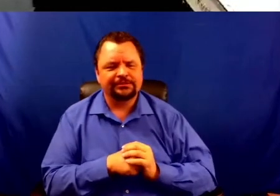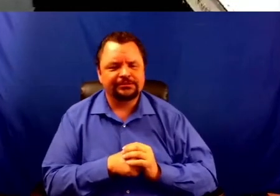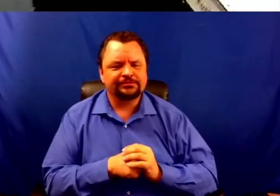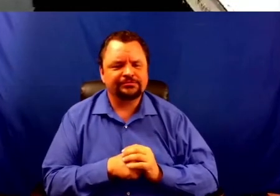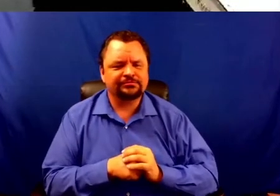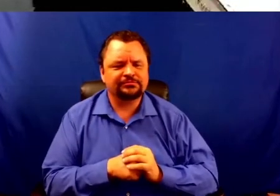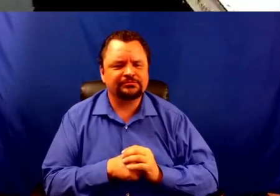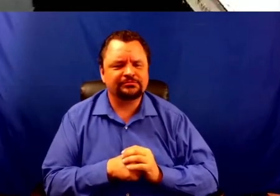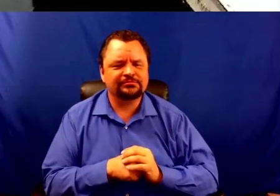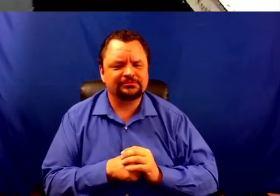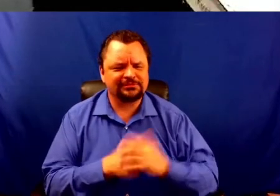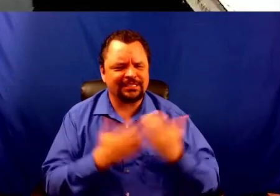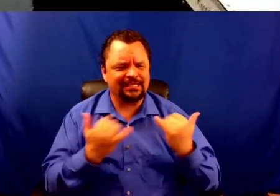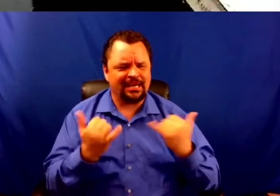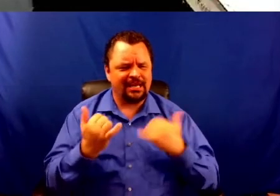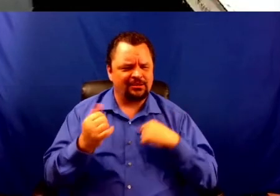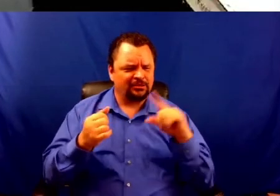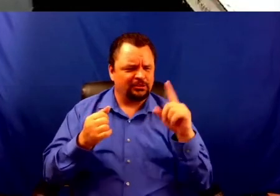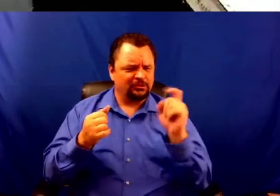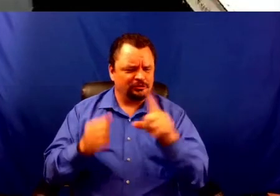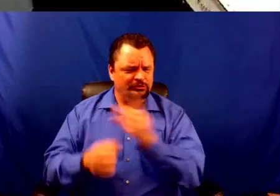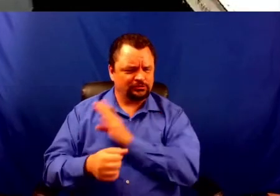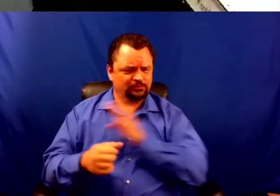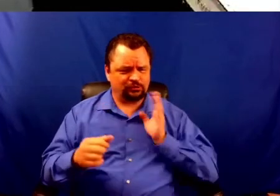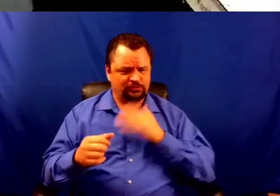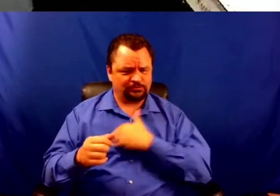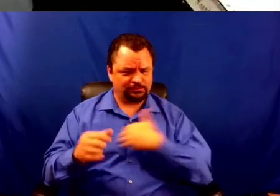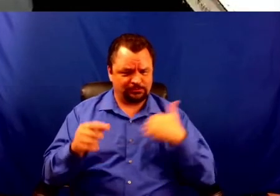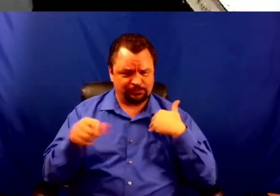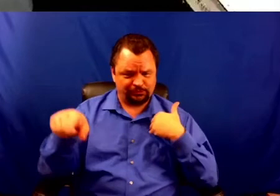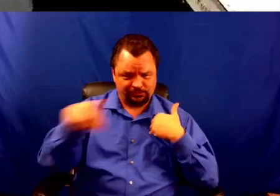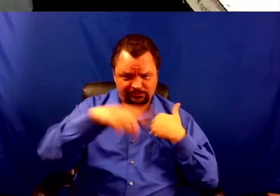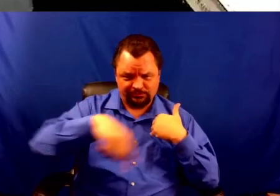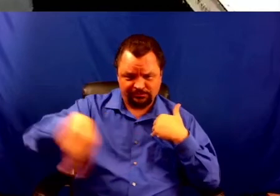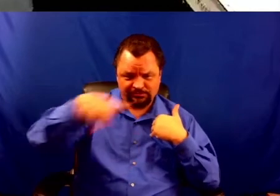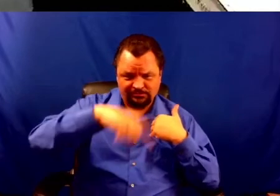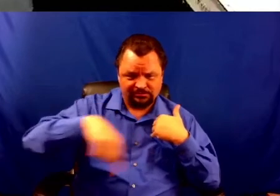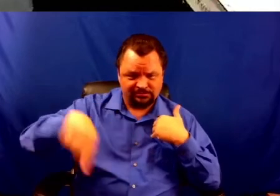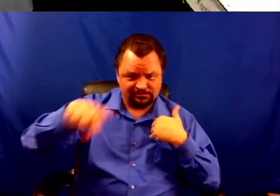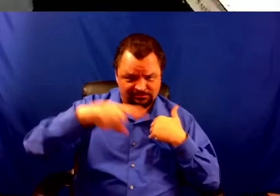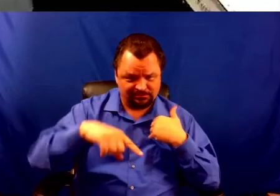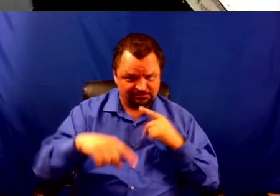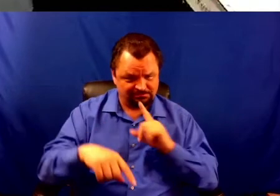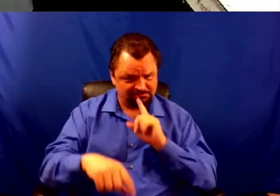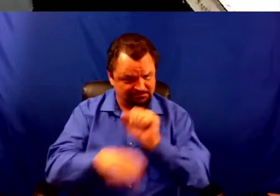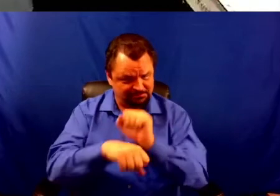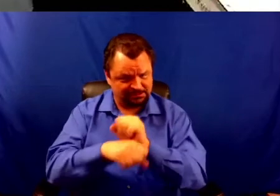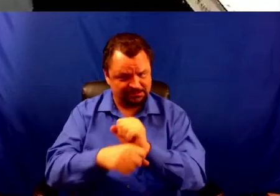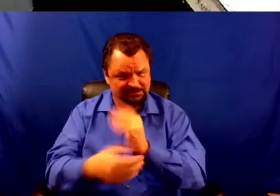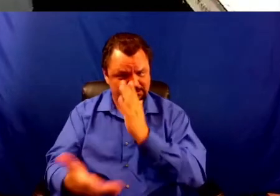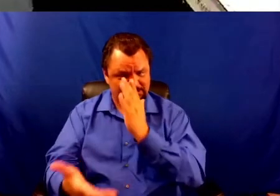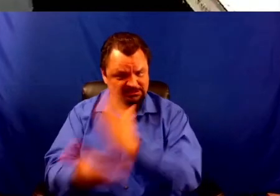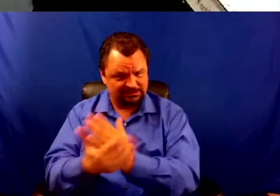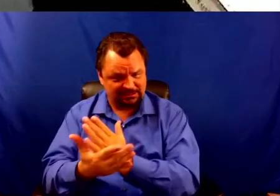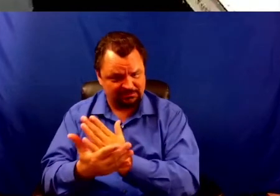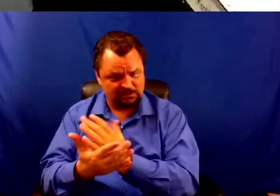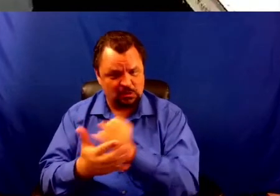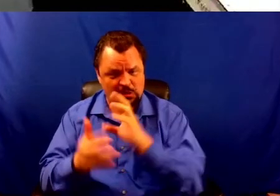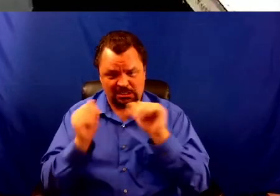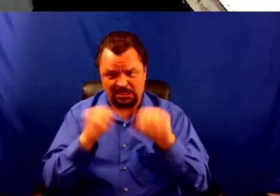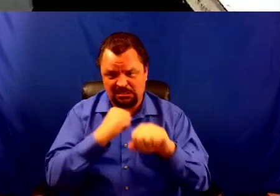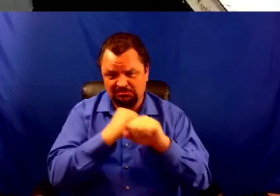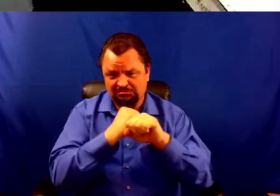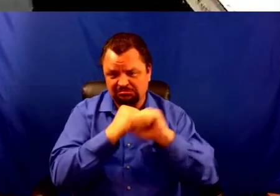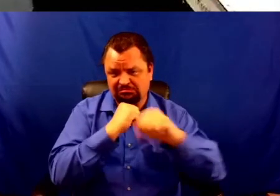Does the board of health members have a hard stop, or can they go a little bit longer than our 10:30